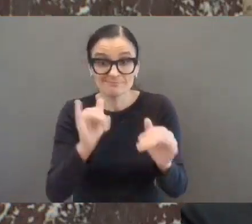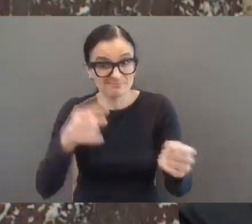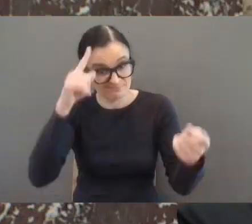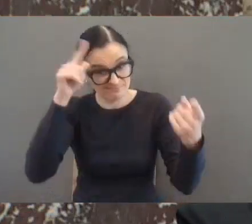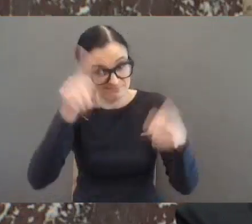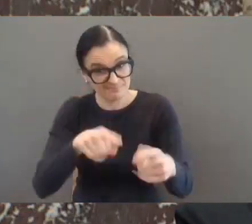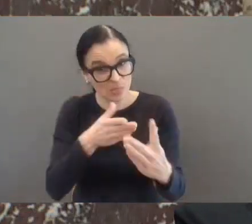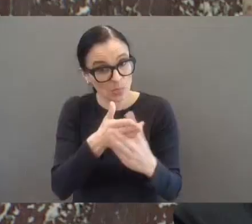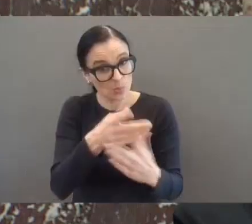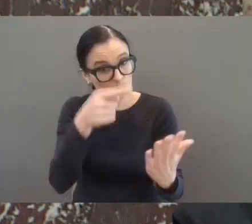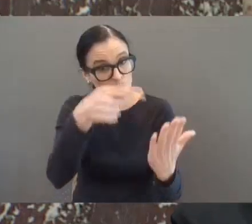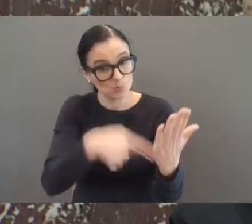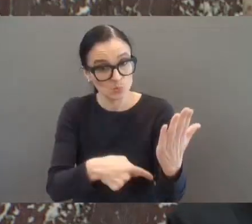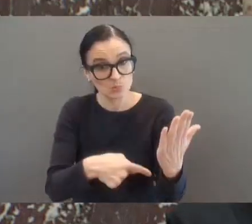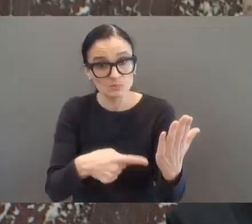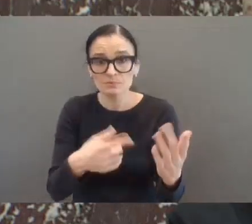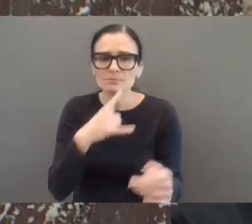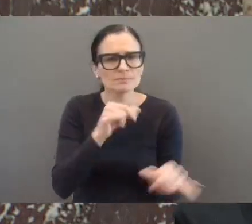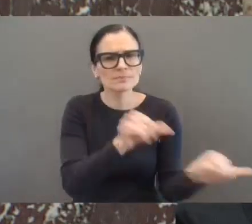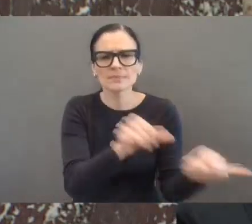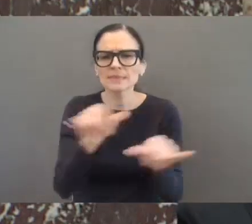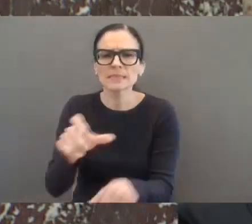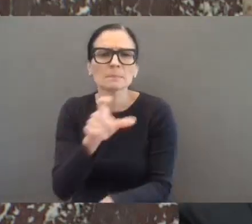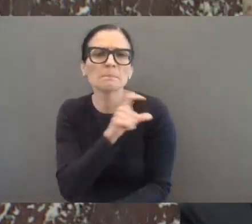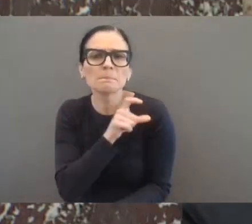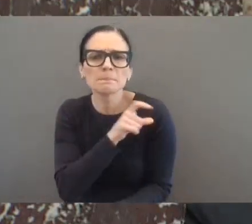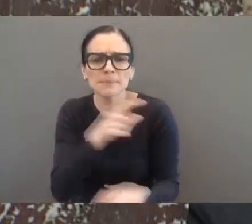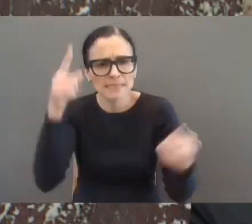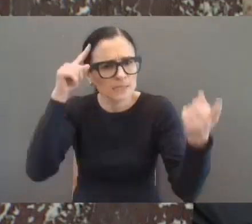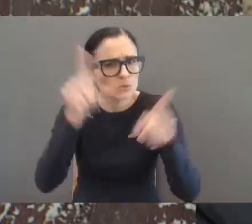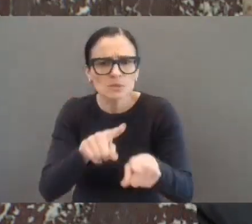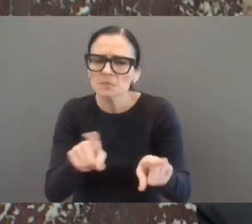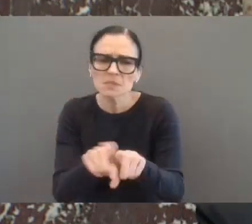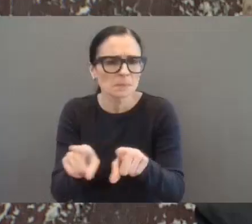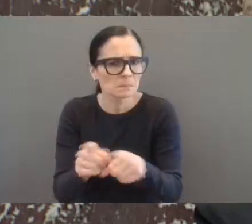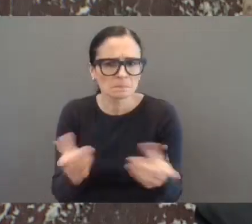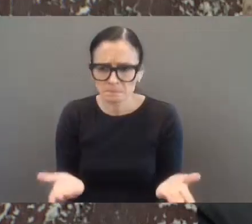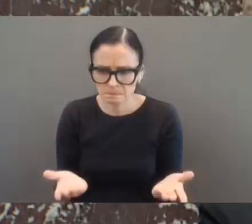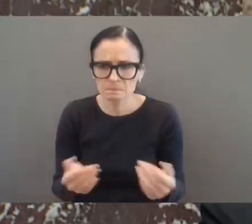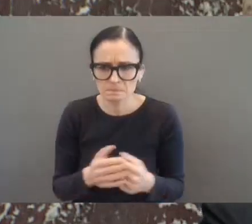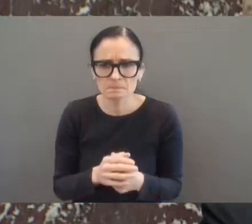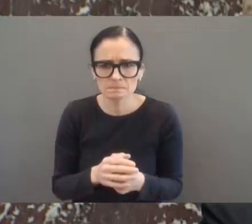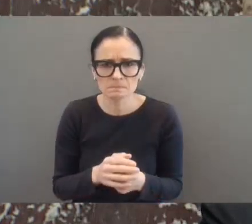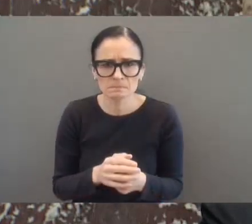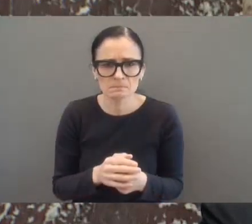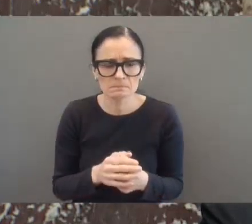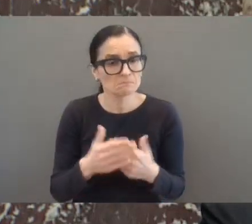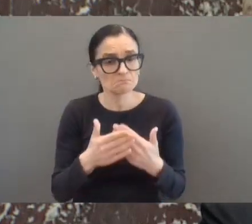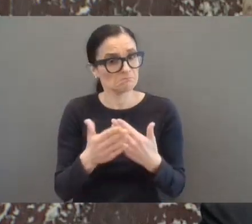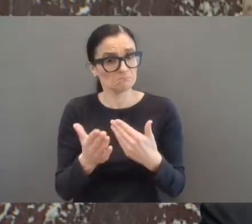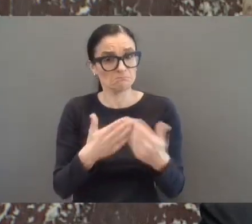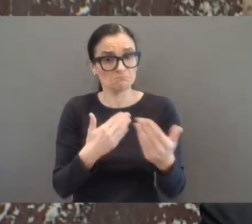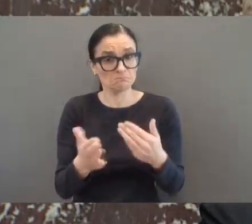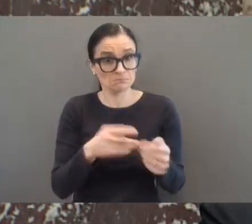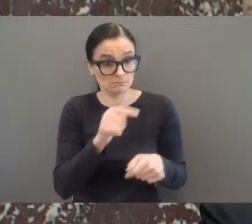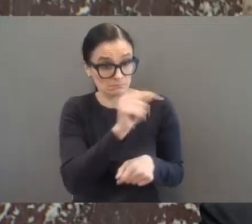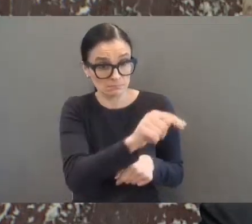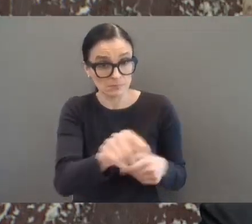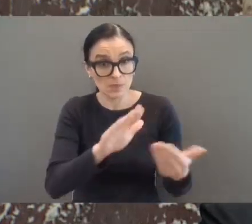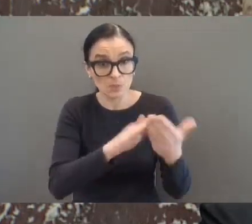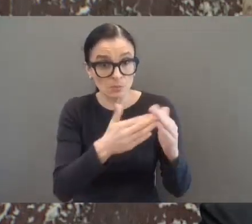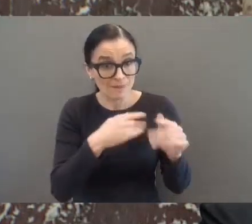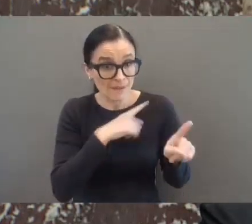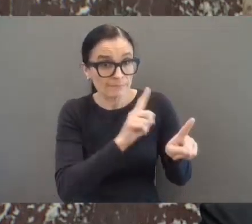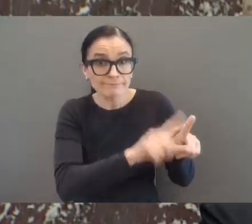This applies regardless of whether a community is served by the RCMP or a local police detachment.